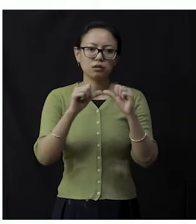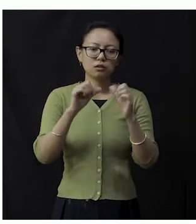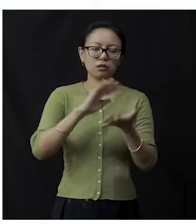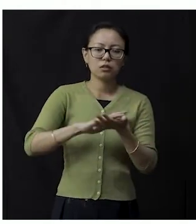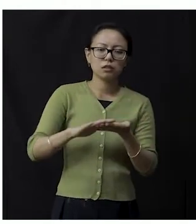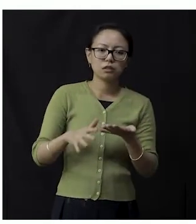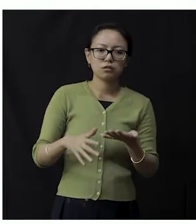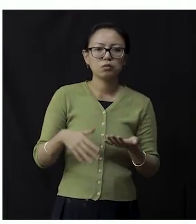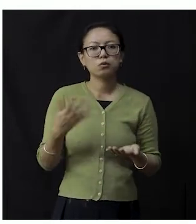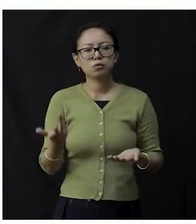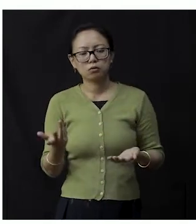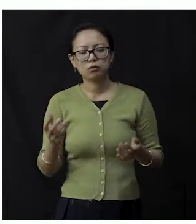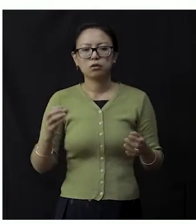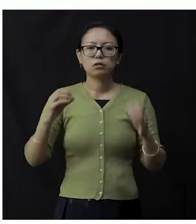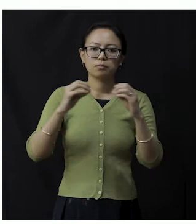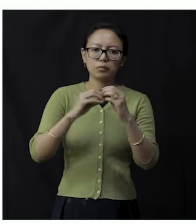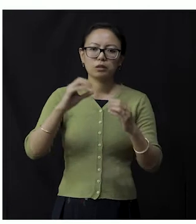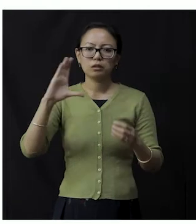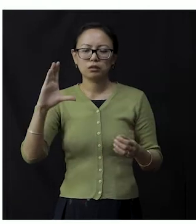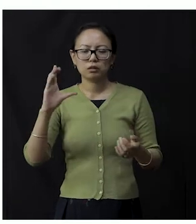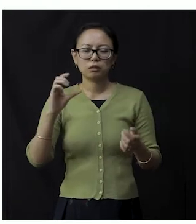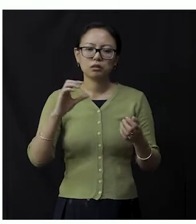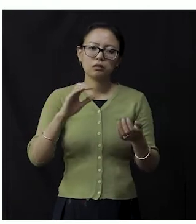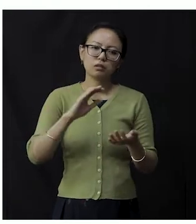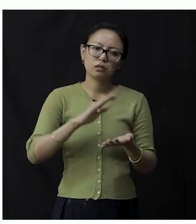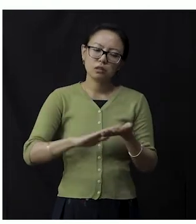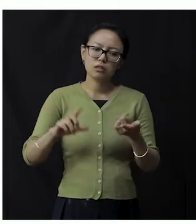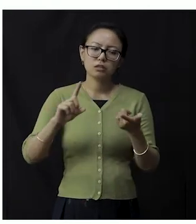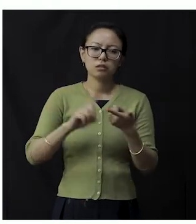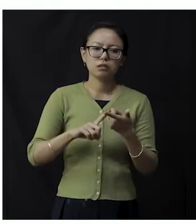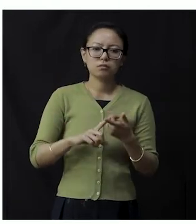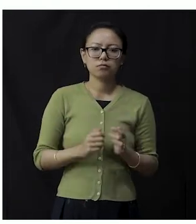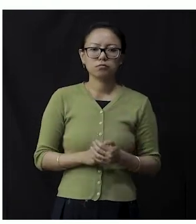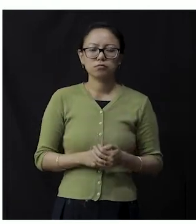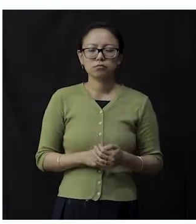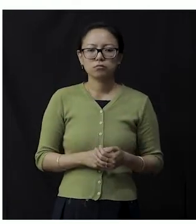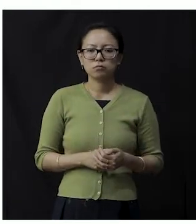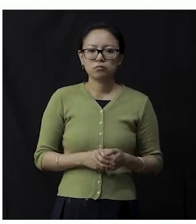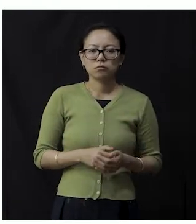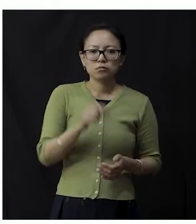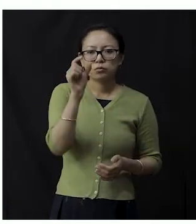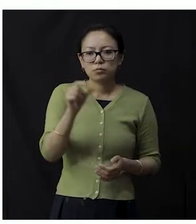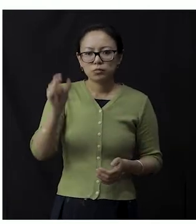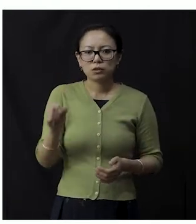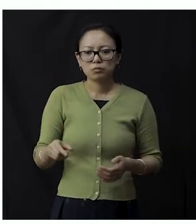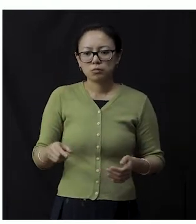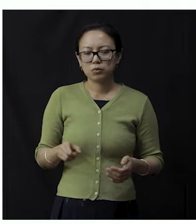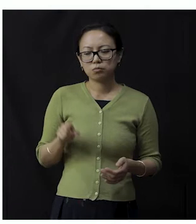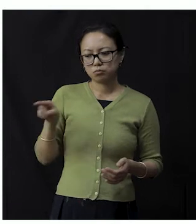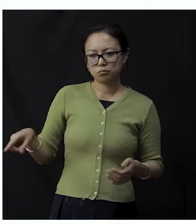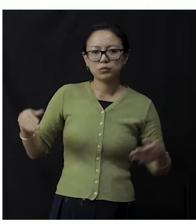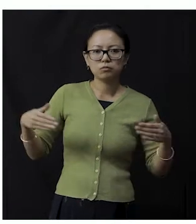blee, blee. The people would become annoyed. Annoyed is when you're upset, when you're